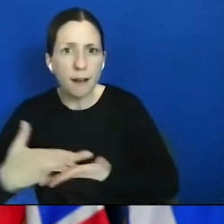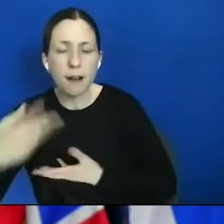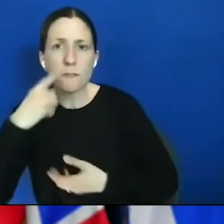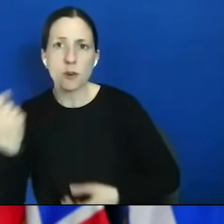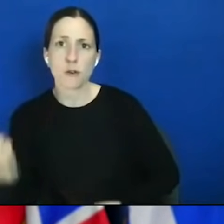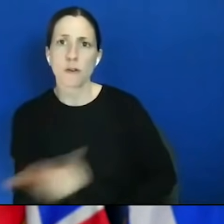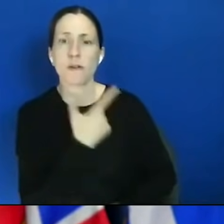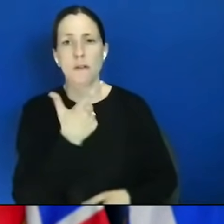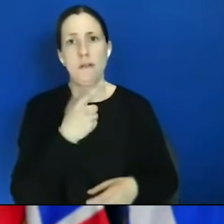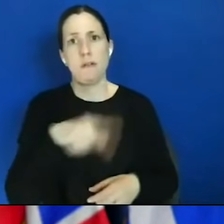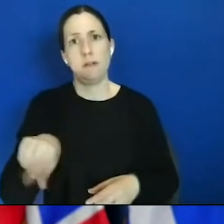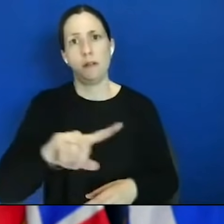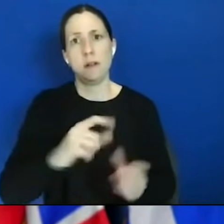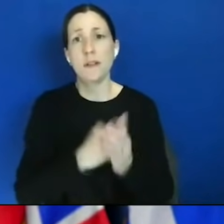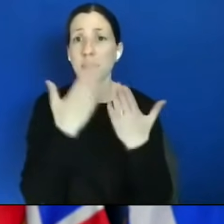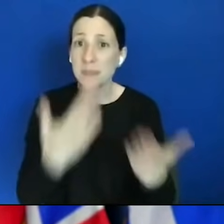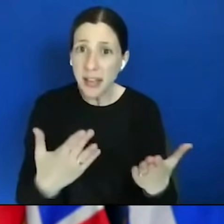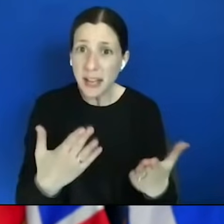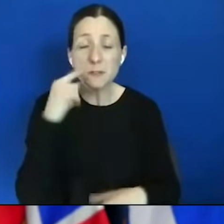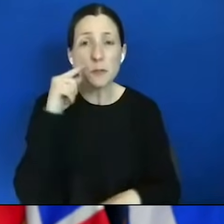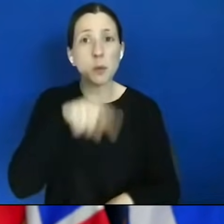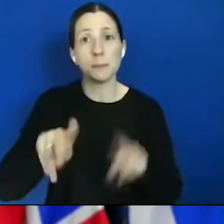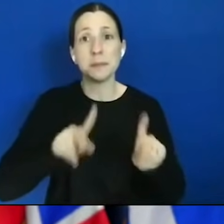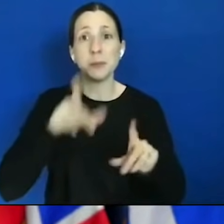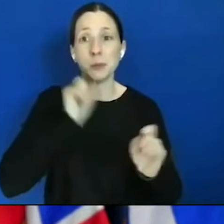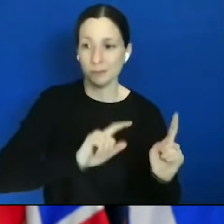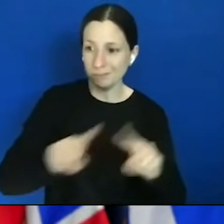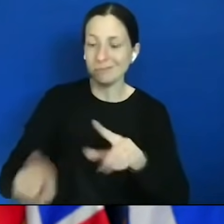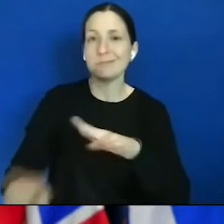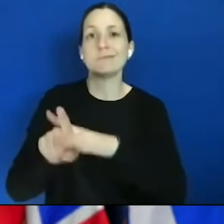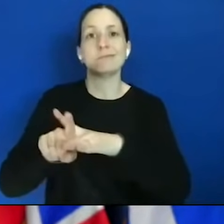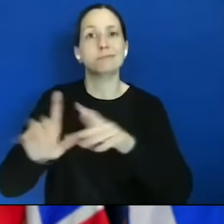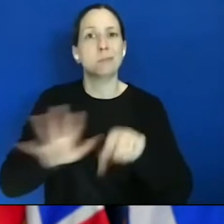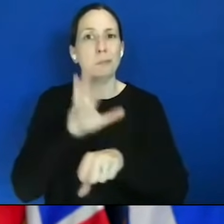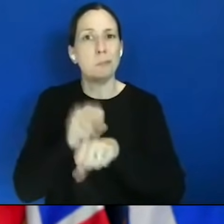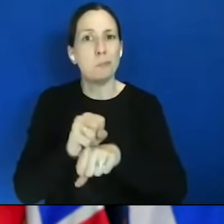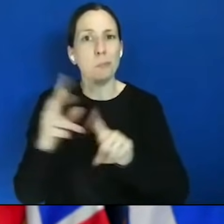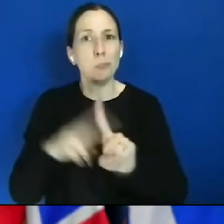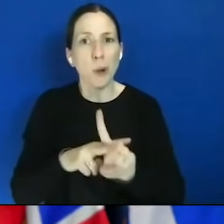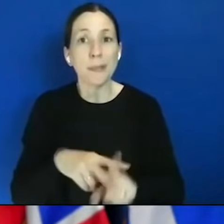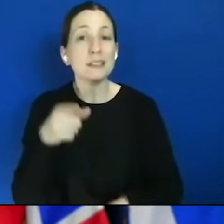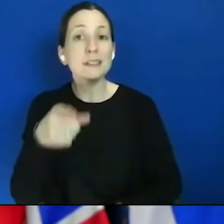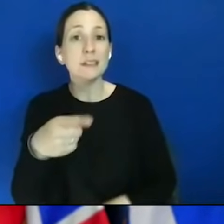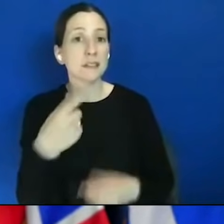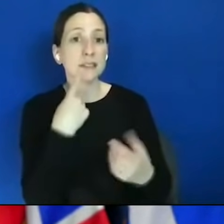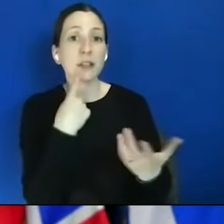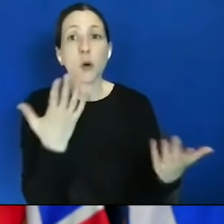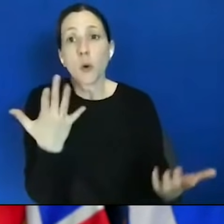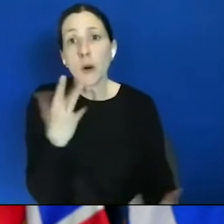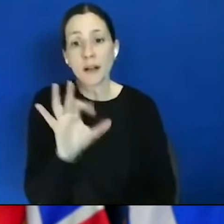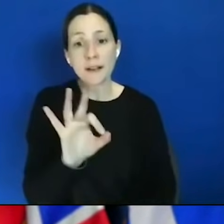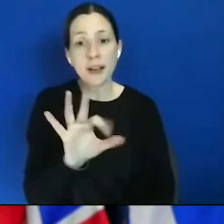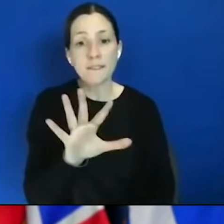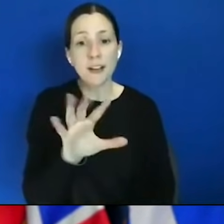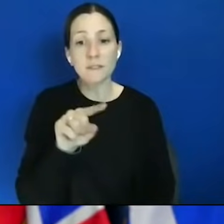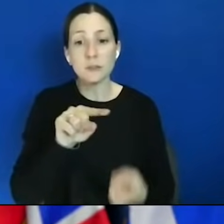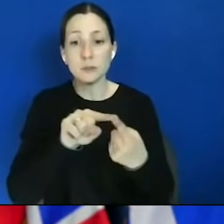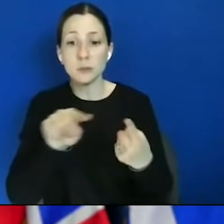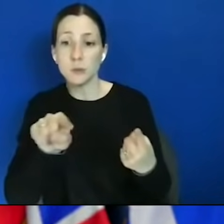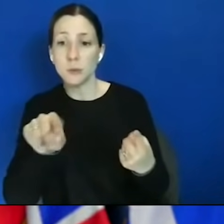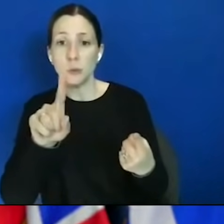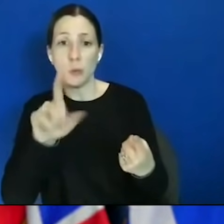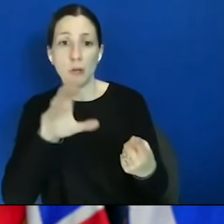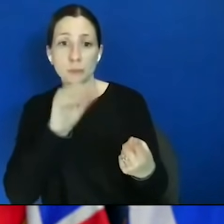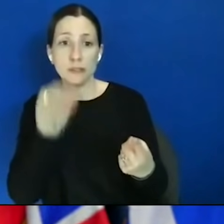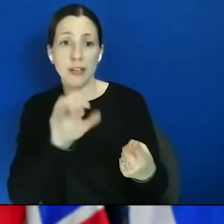who are filling our appointments. And if you ask, when people say, why are 95 to 100% of appointments filled in a